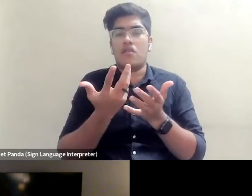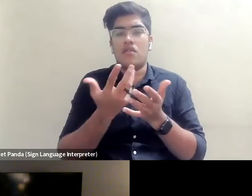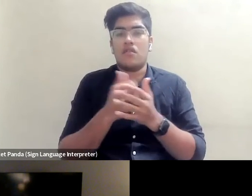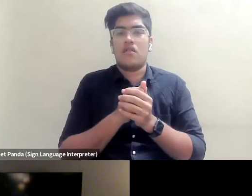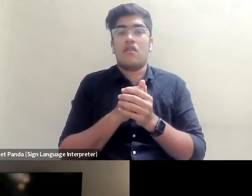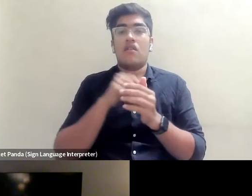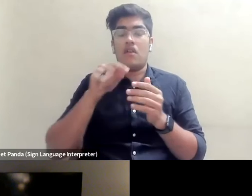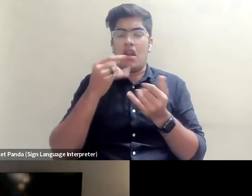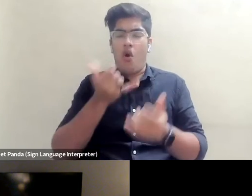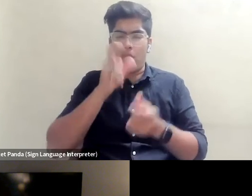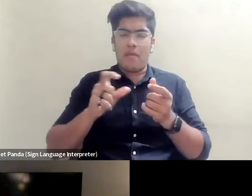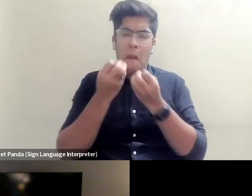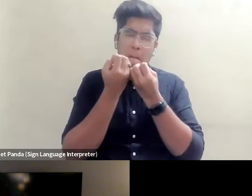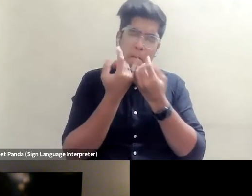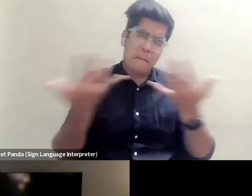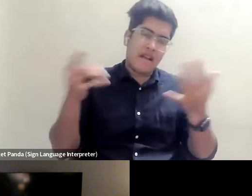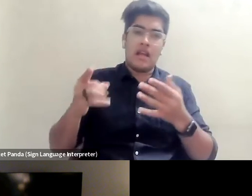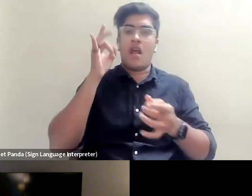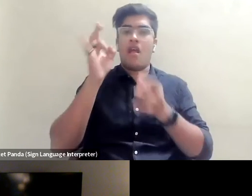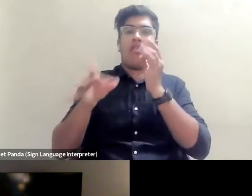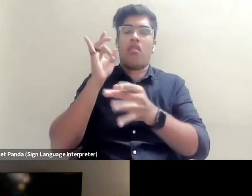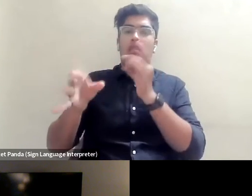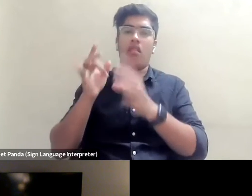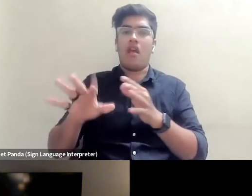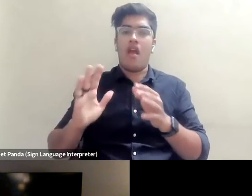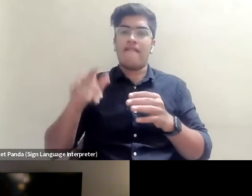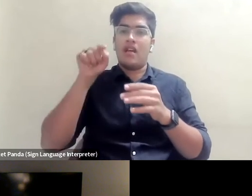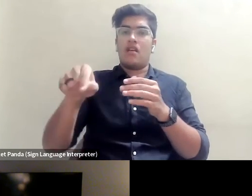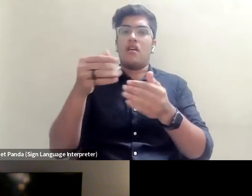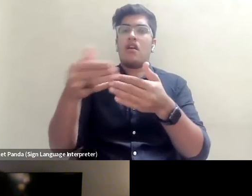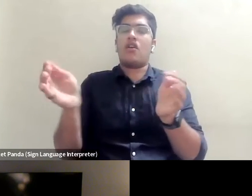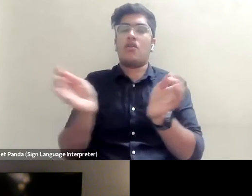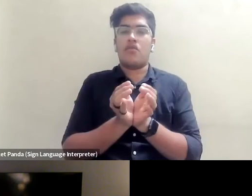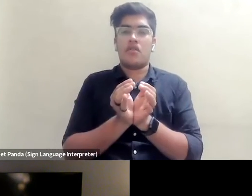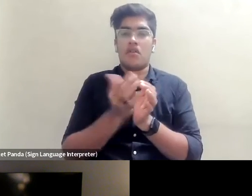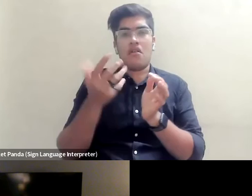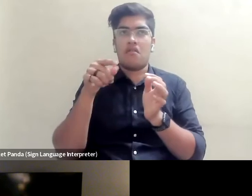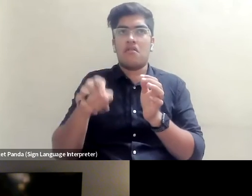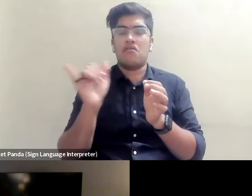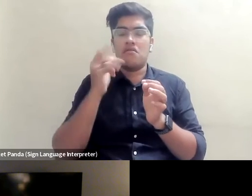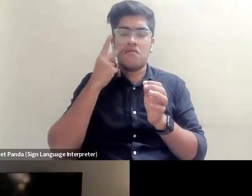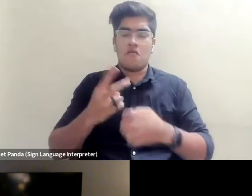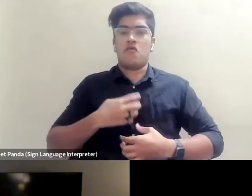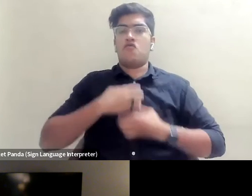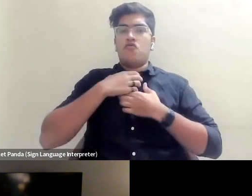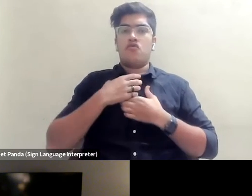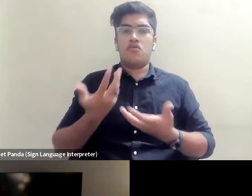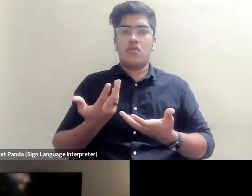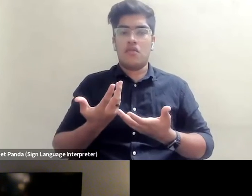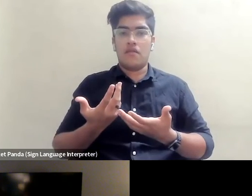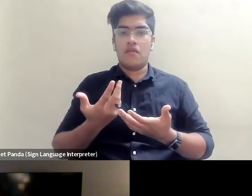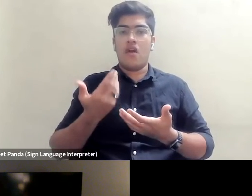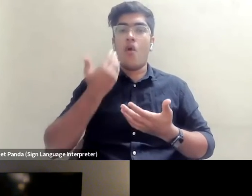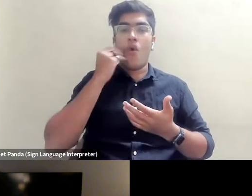of hatred that exists for this particular community is just astounding. Whenever I have conversations